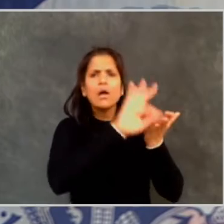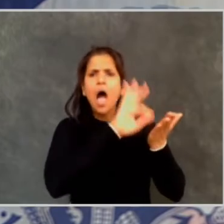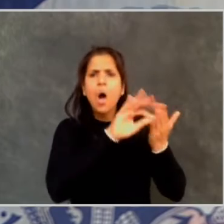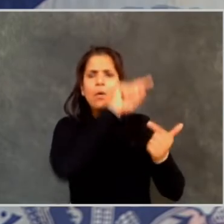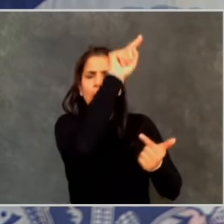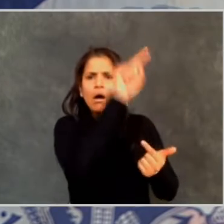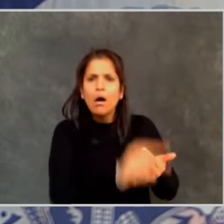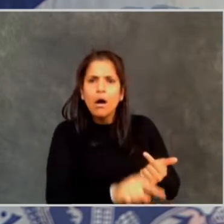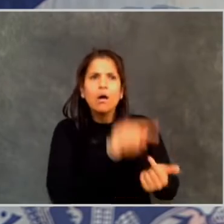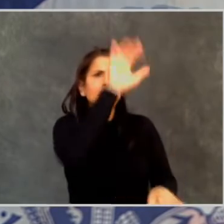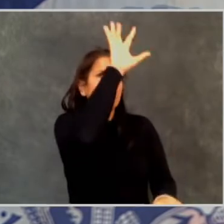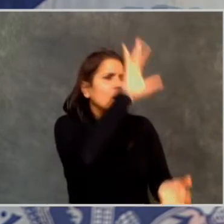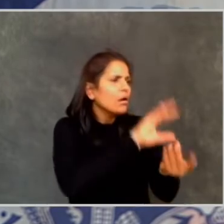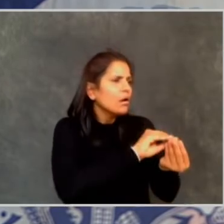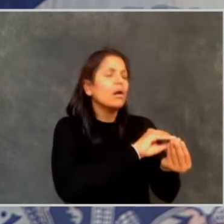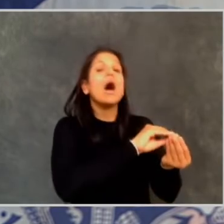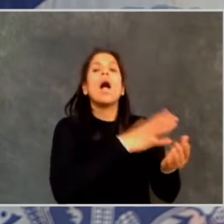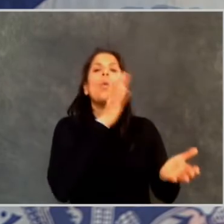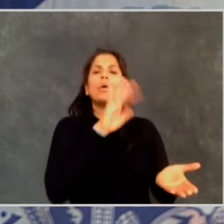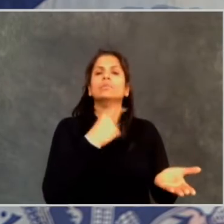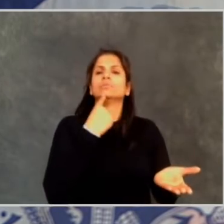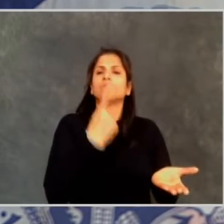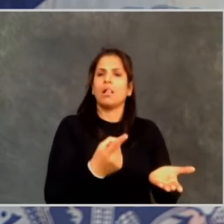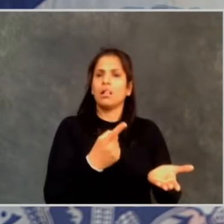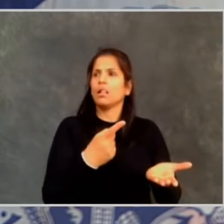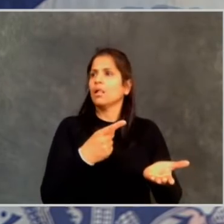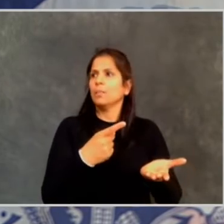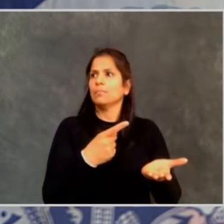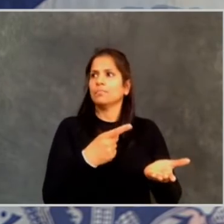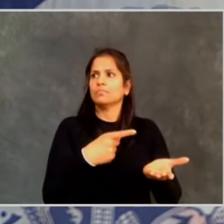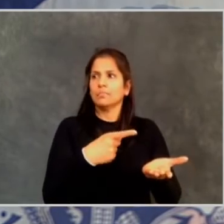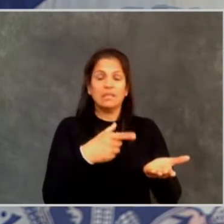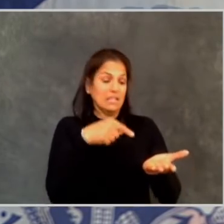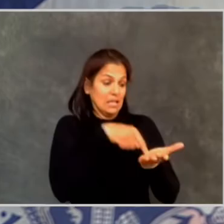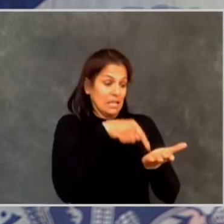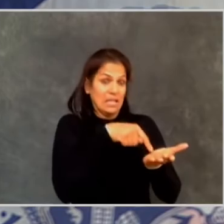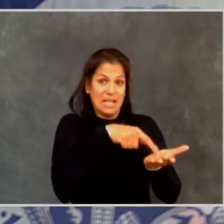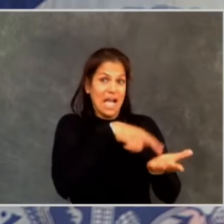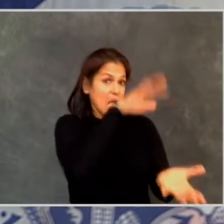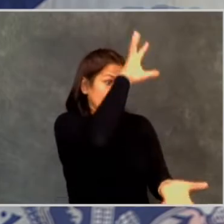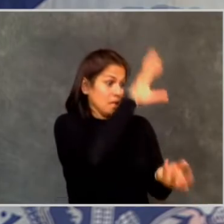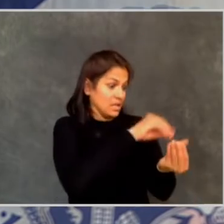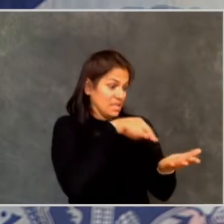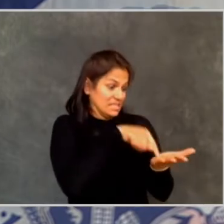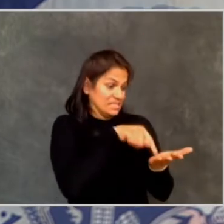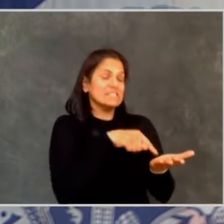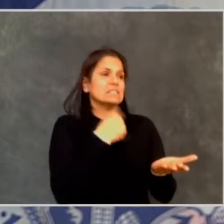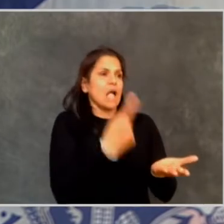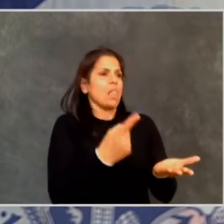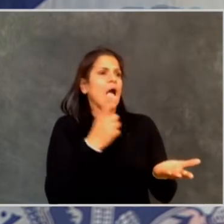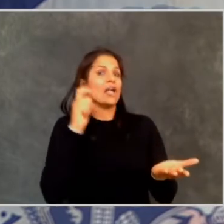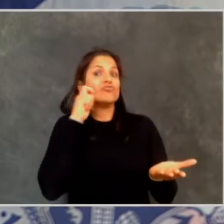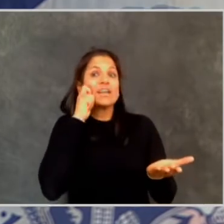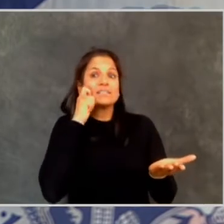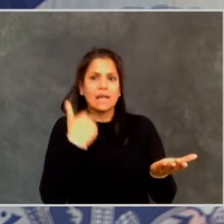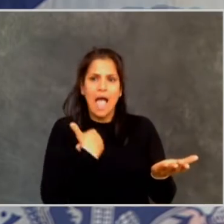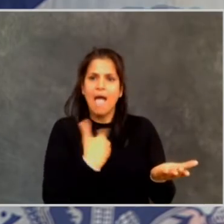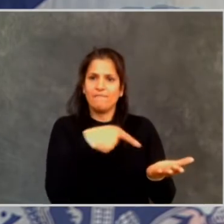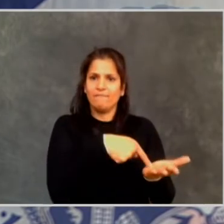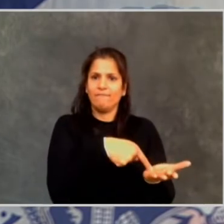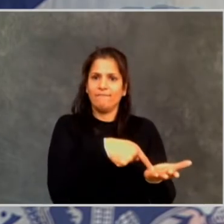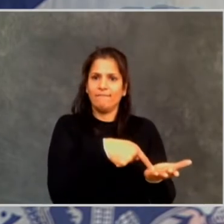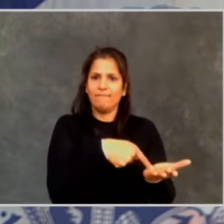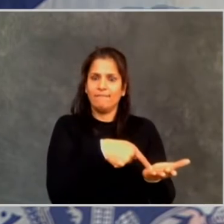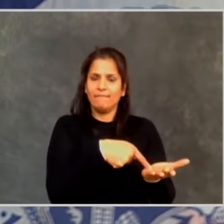year, but we're the first case, not the first death, and someone can check my facts, I believe I'm right. The first case was